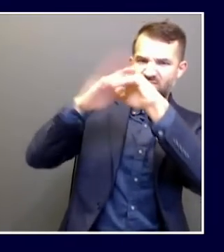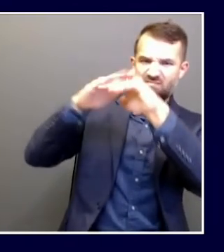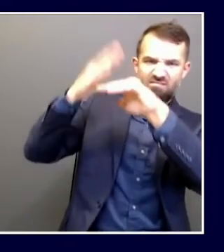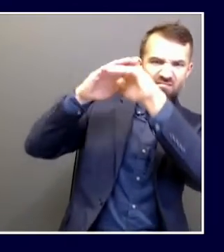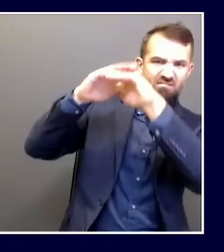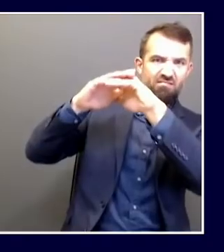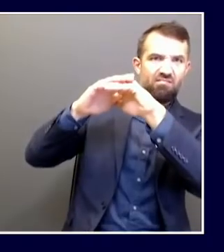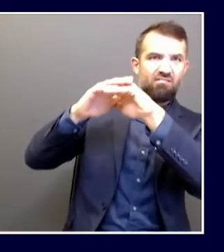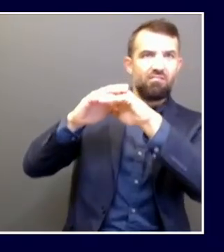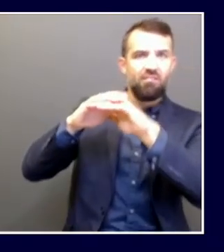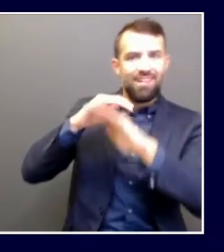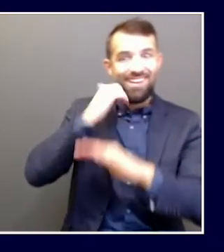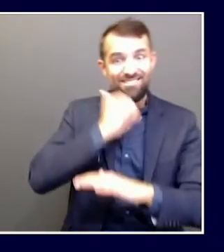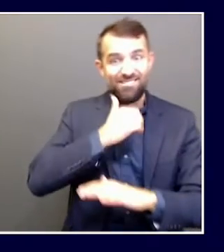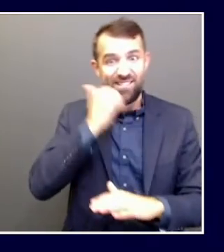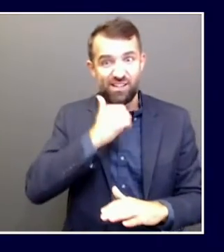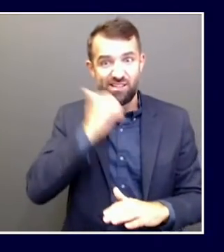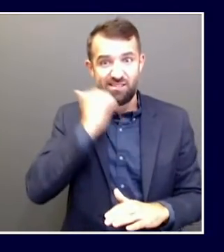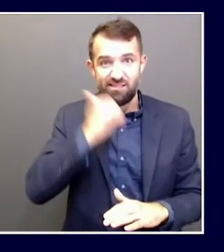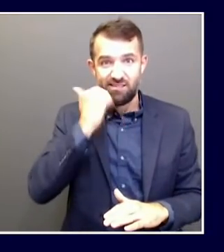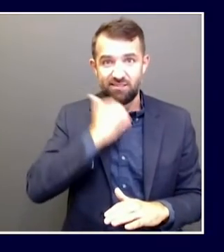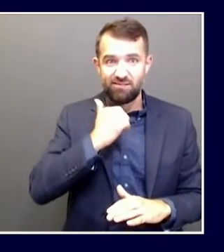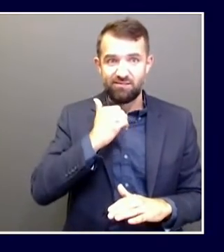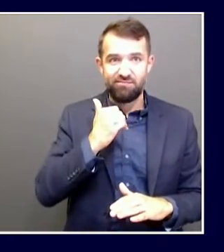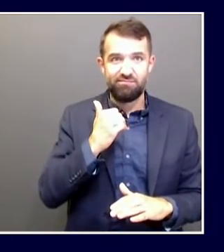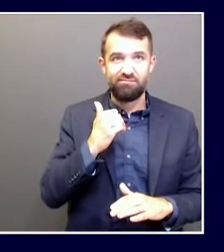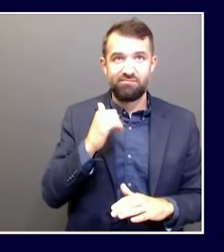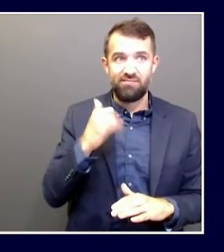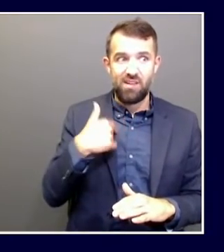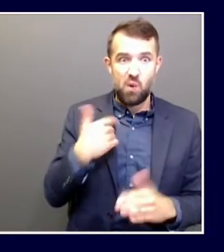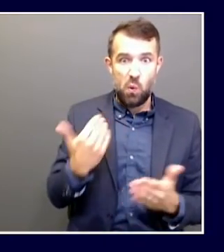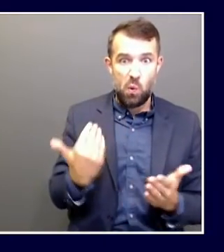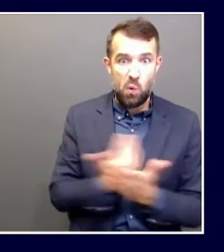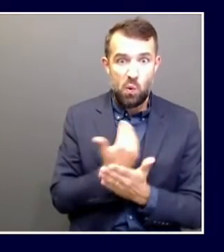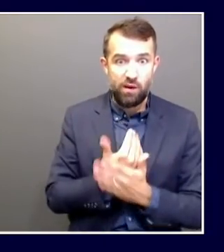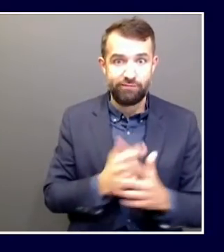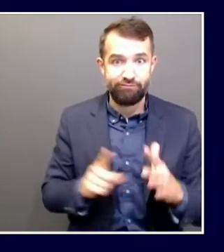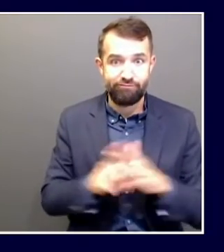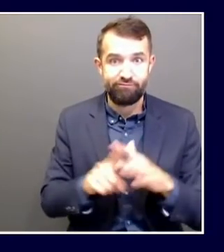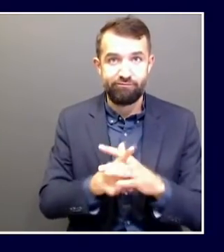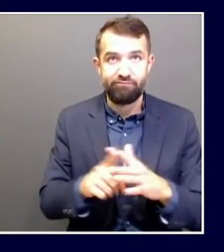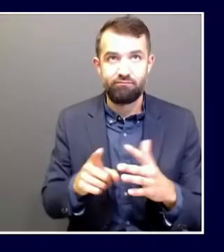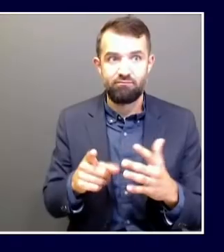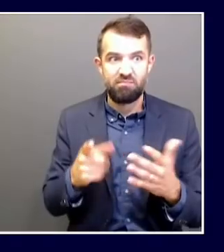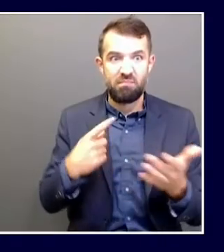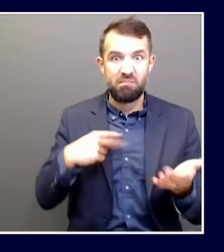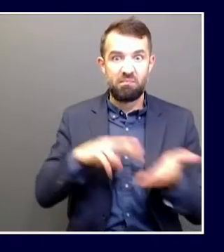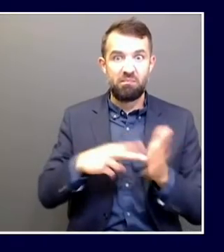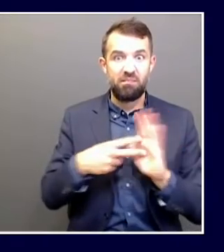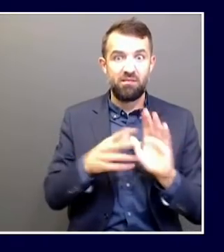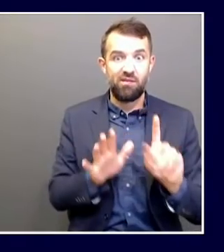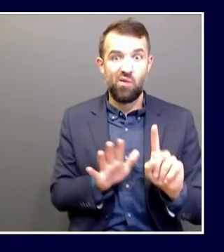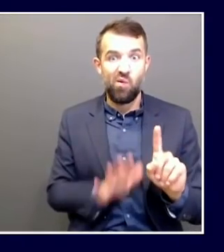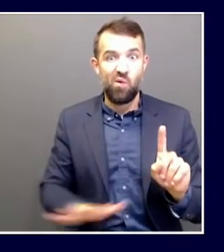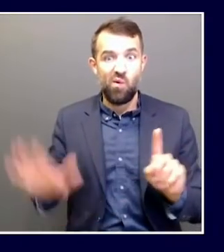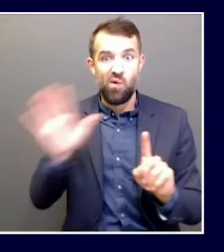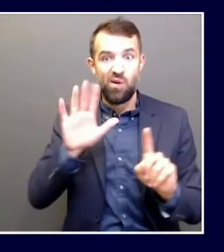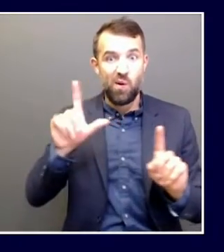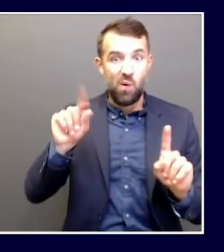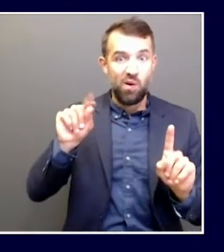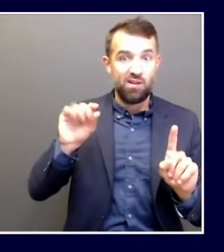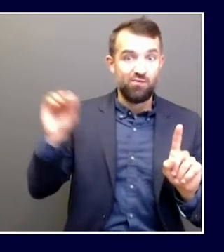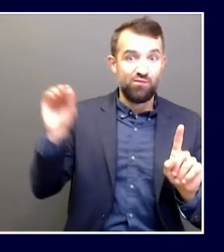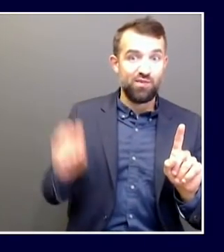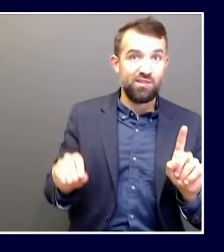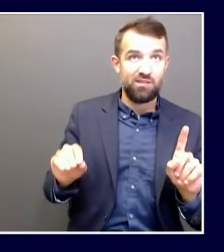we're off by about 20% each and every day, if you know what I mean. That's kind of the difference. So of the